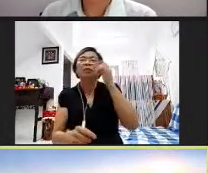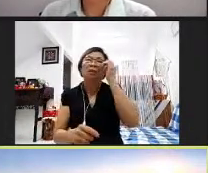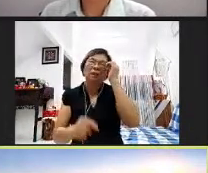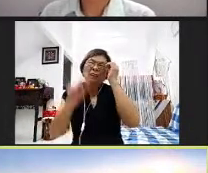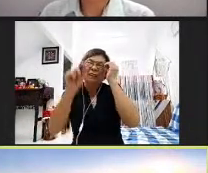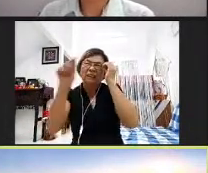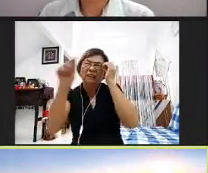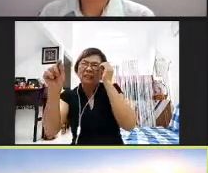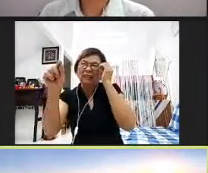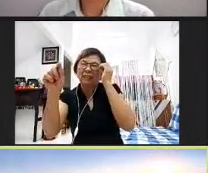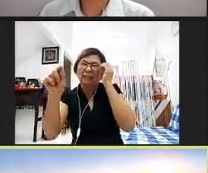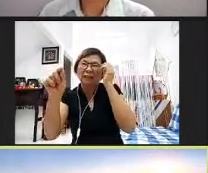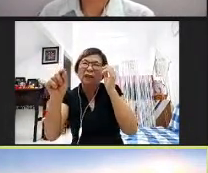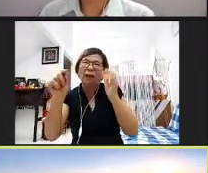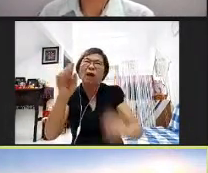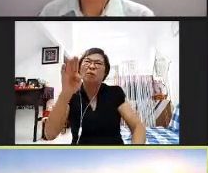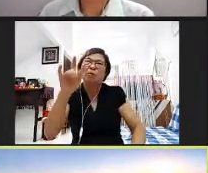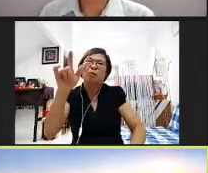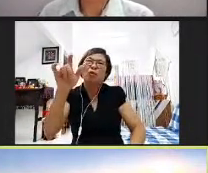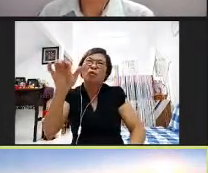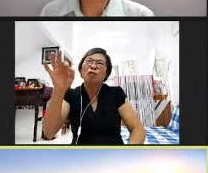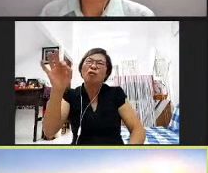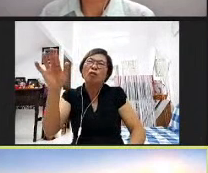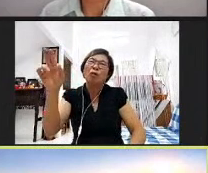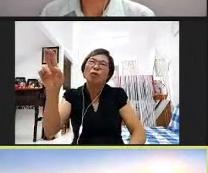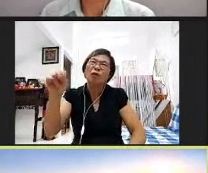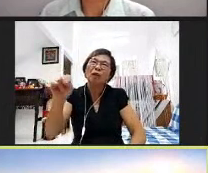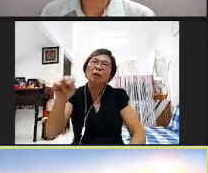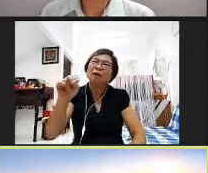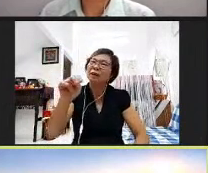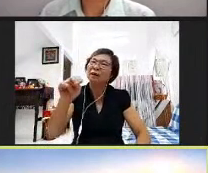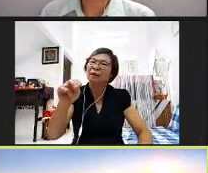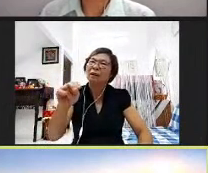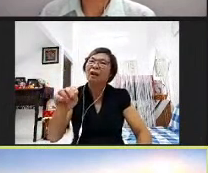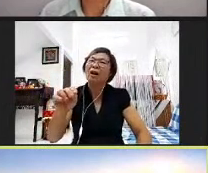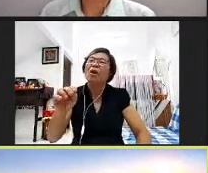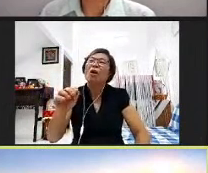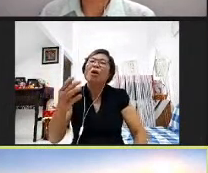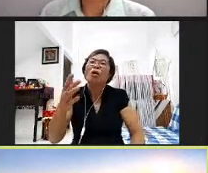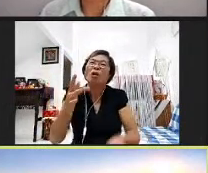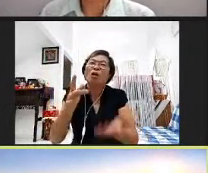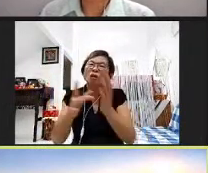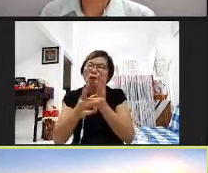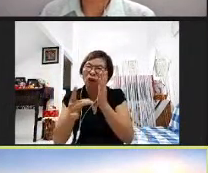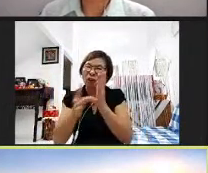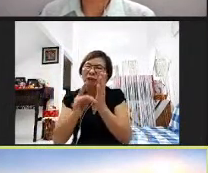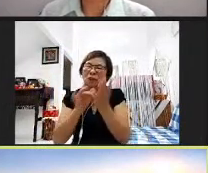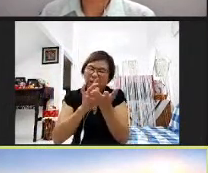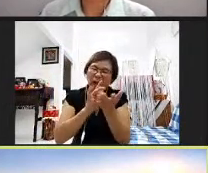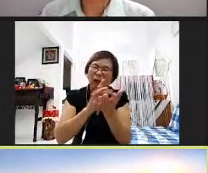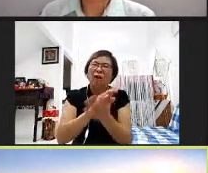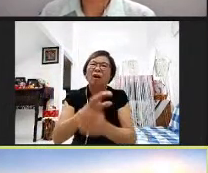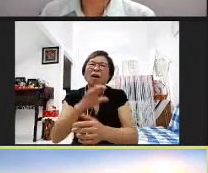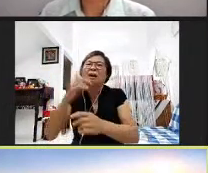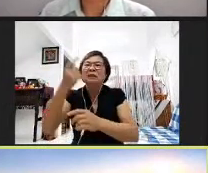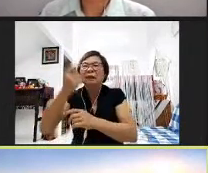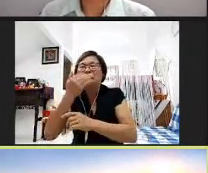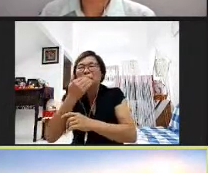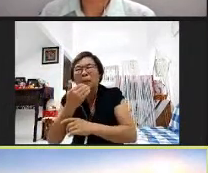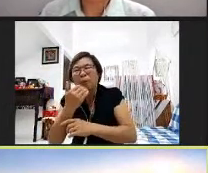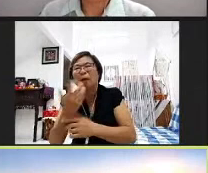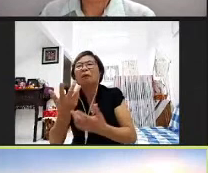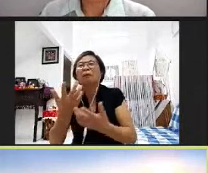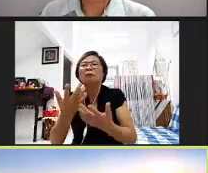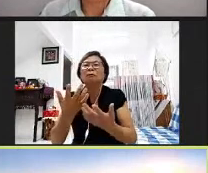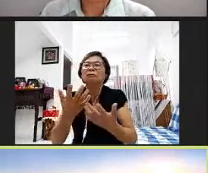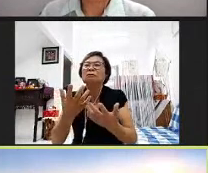to Brufen, if you are taking cholesterol drugs, taking hypertension, diabetes drug, there's